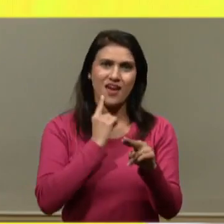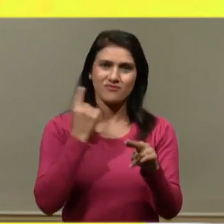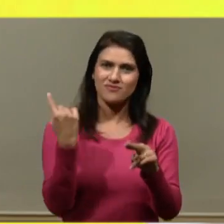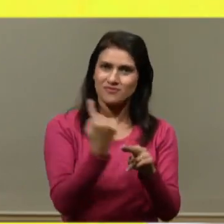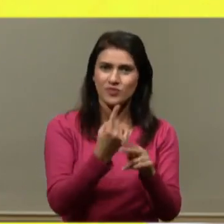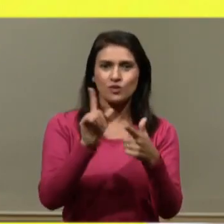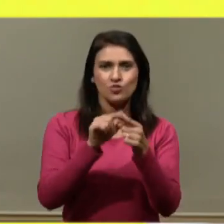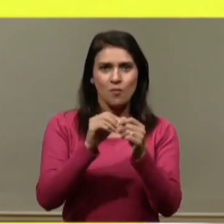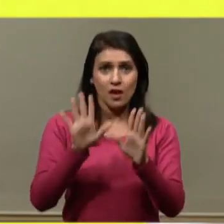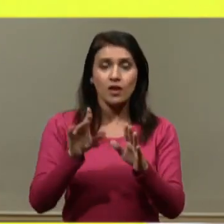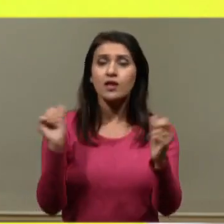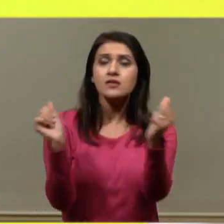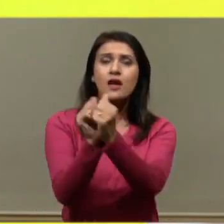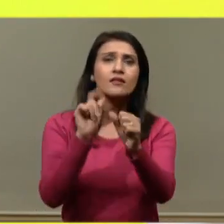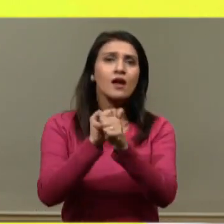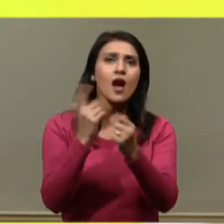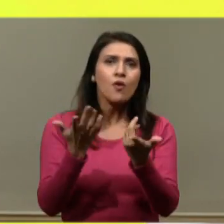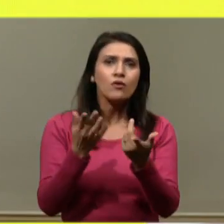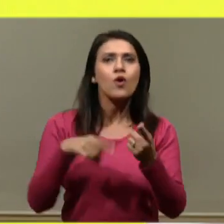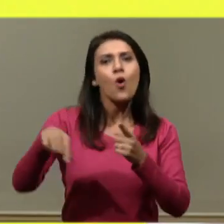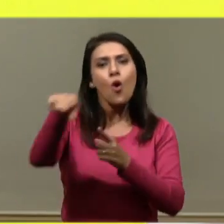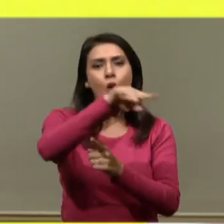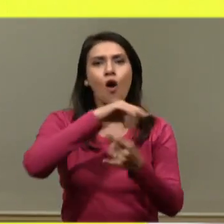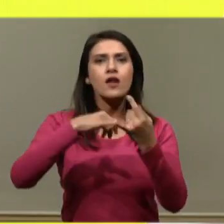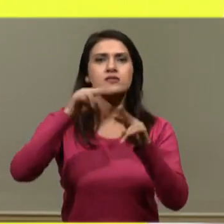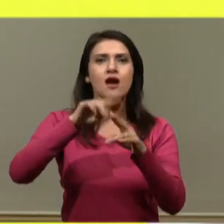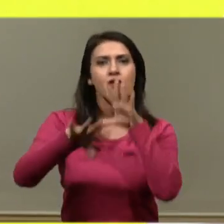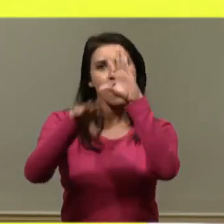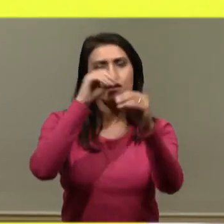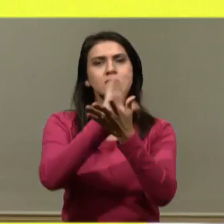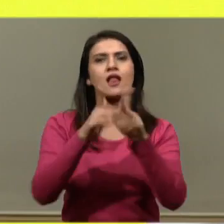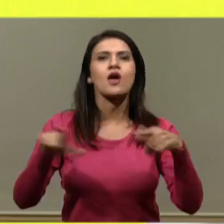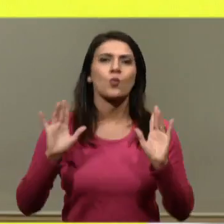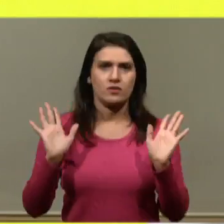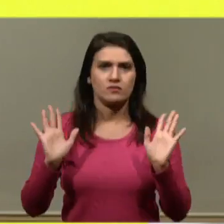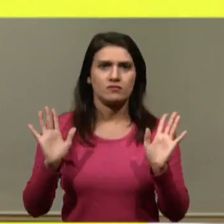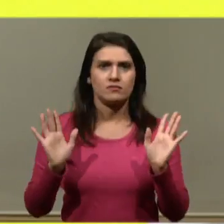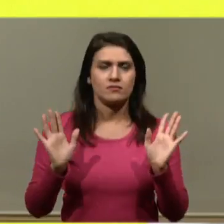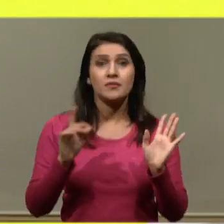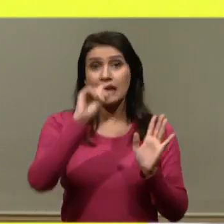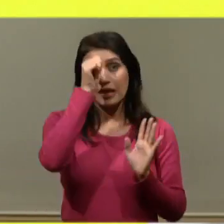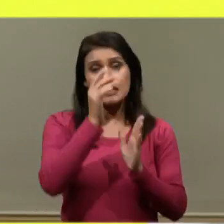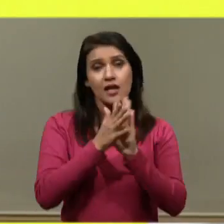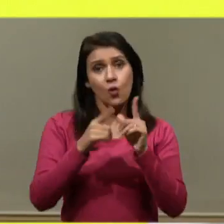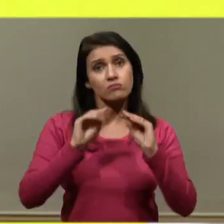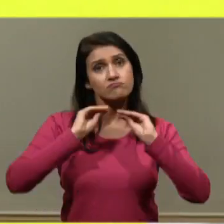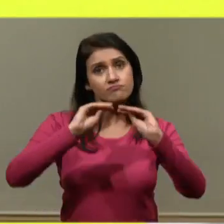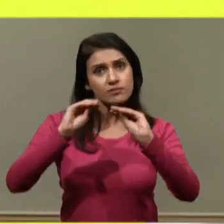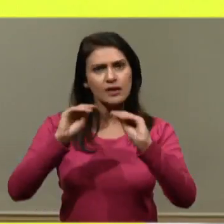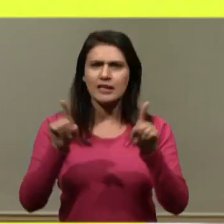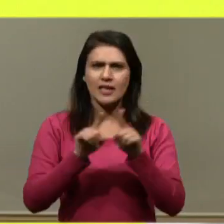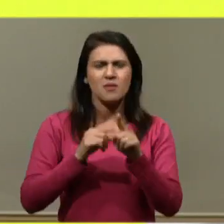team, how shall you work with them? We teach everybody Indian Sign Language. Now this is an interesting thought. I believe in school actually,